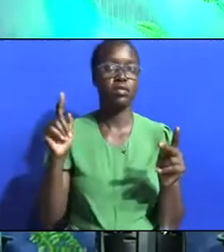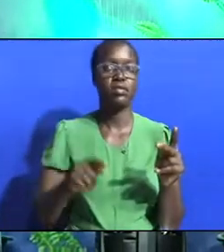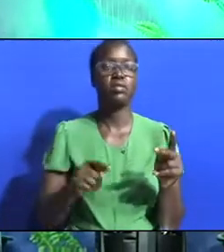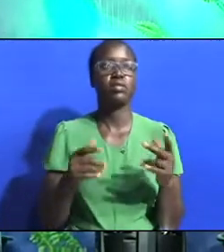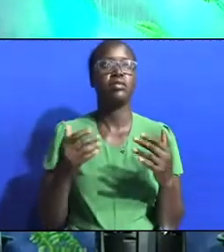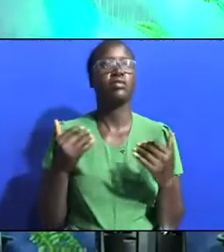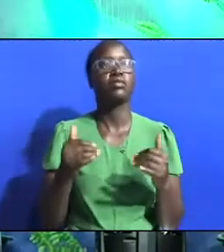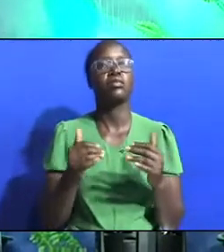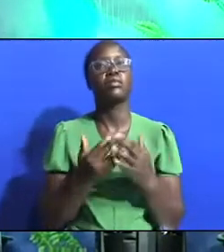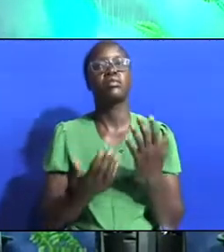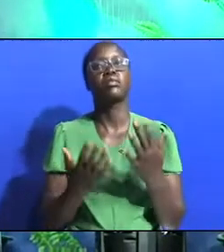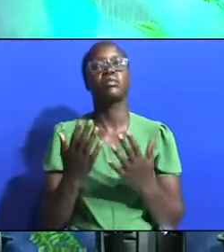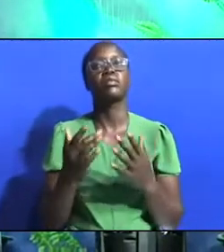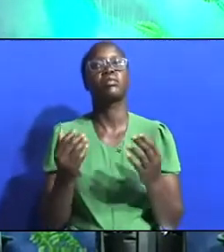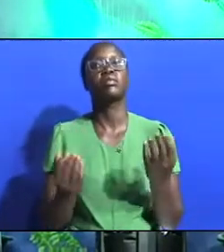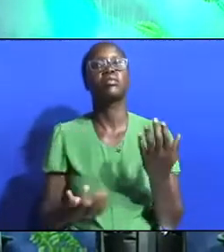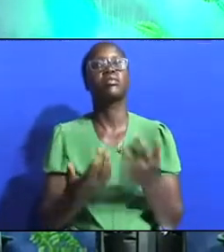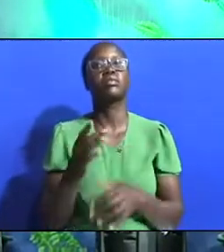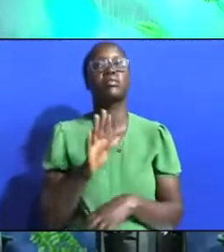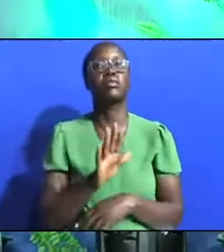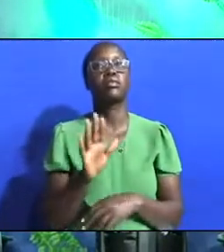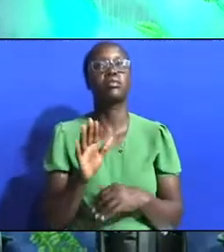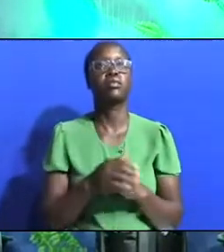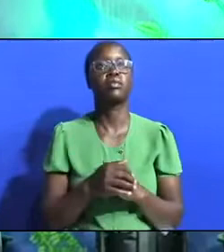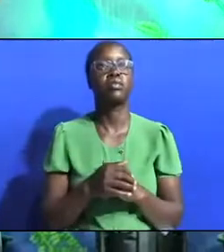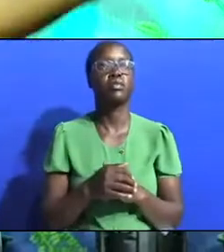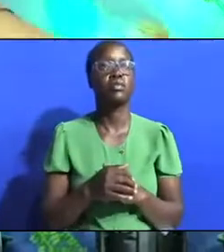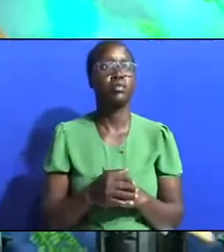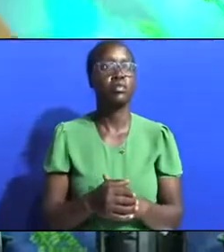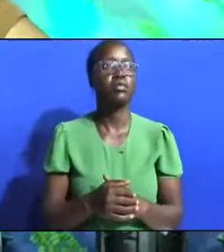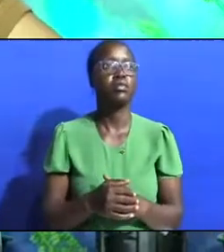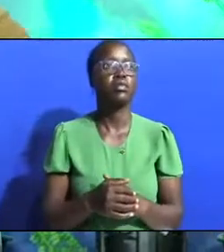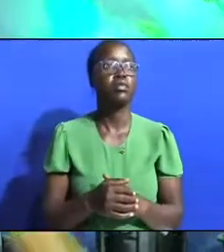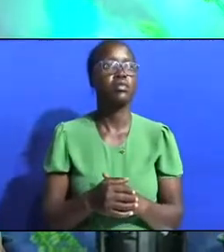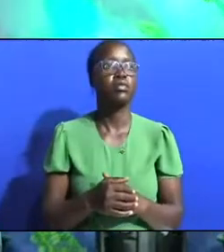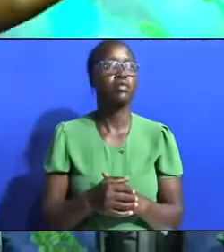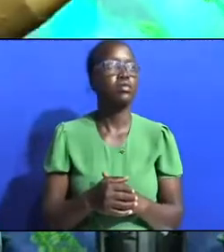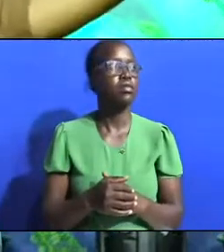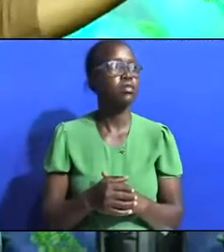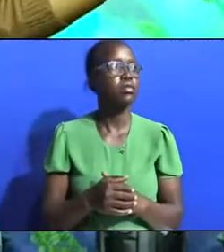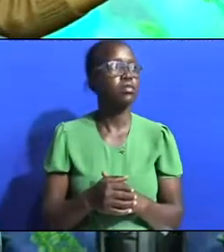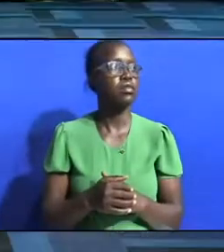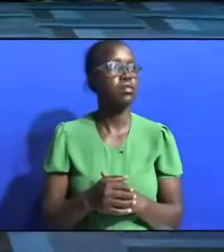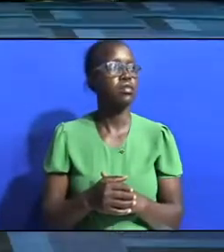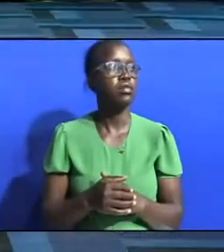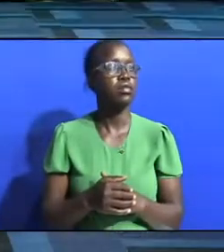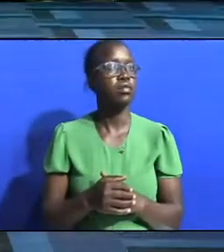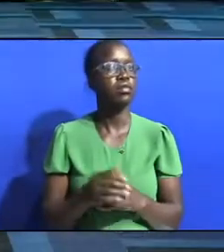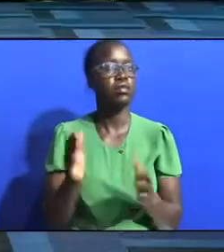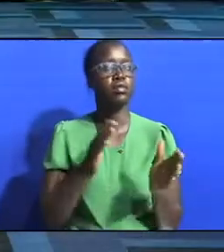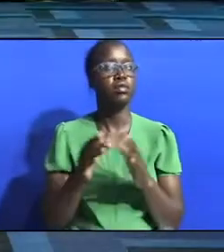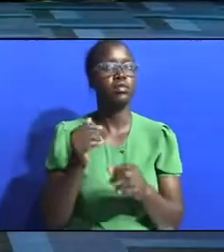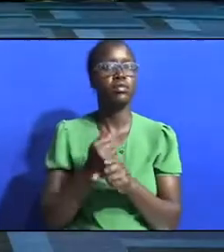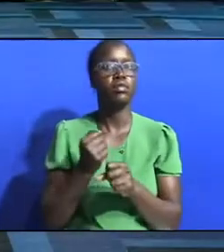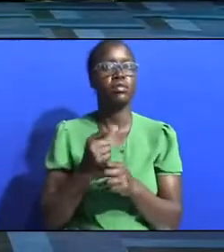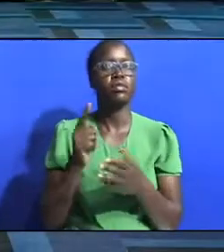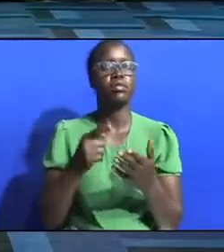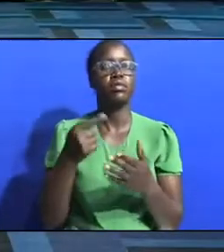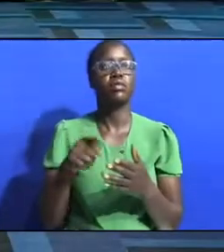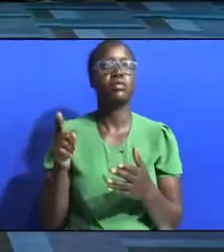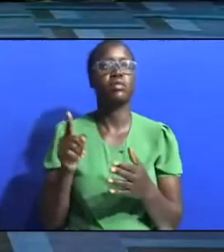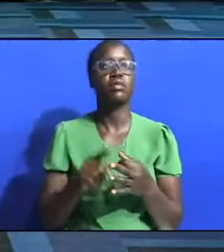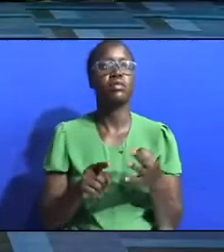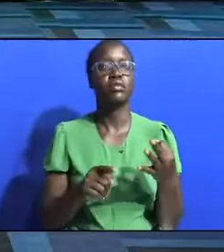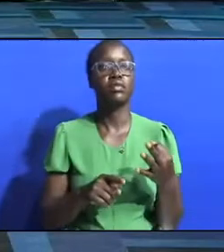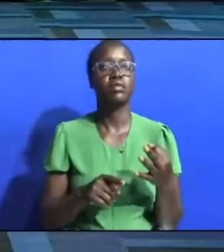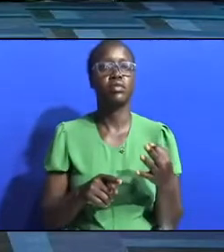with fire. It will burn you. So number one, learn what is right. Number two, plan to do what is right. Number